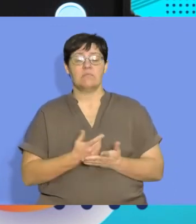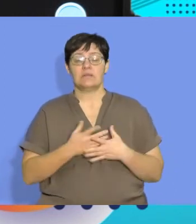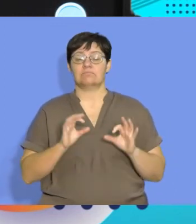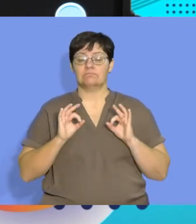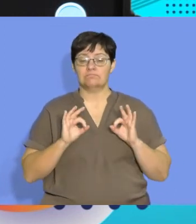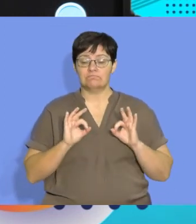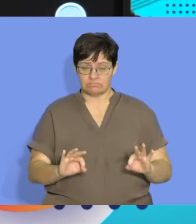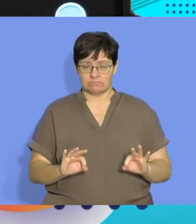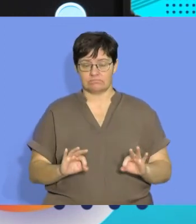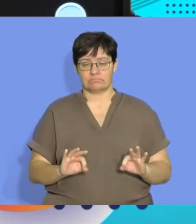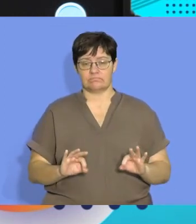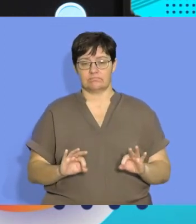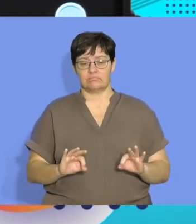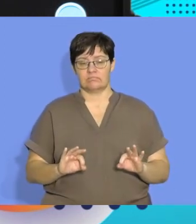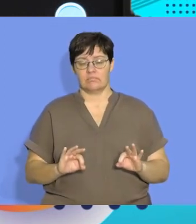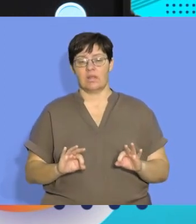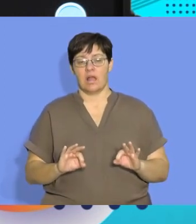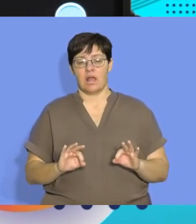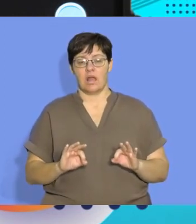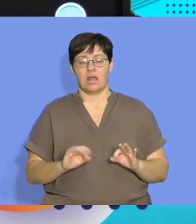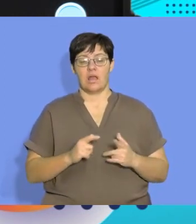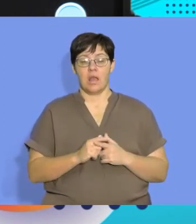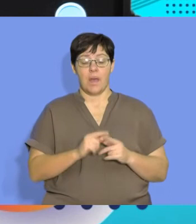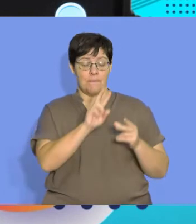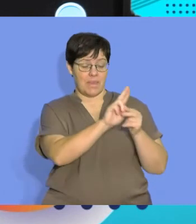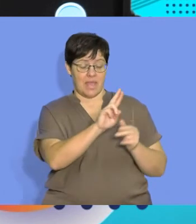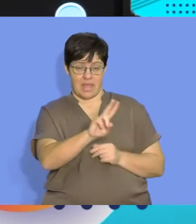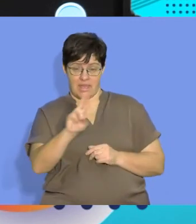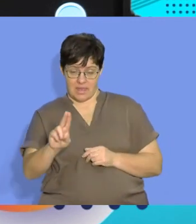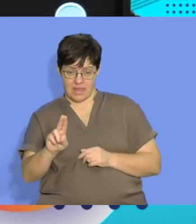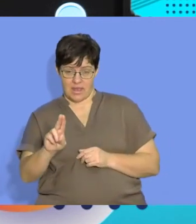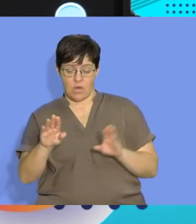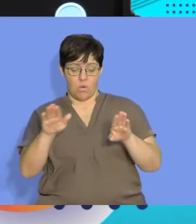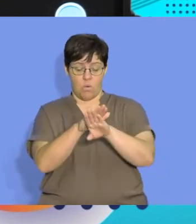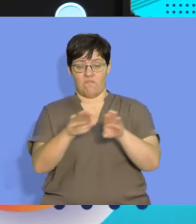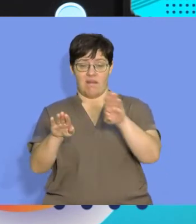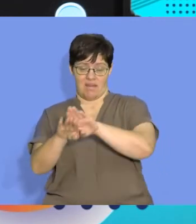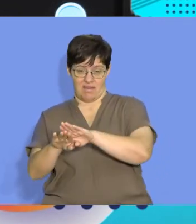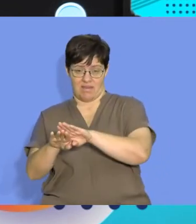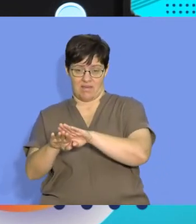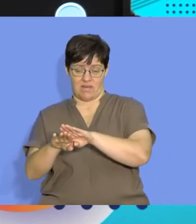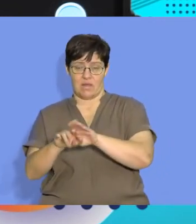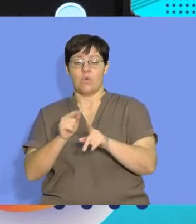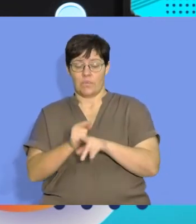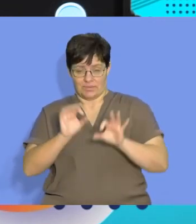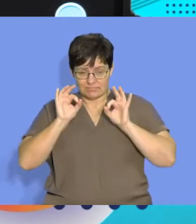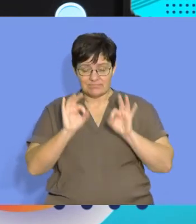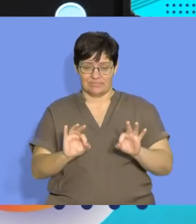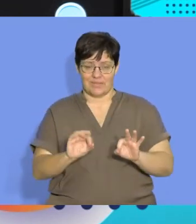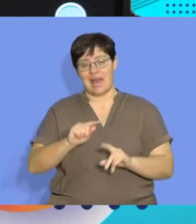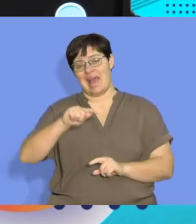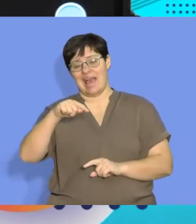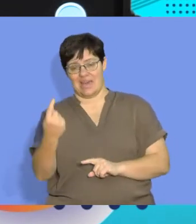correct orientation, meaning the electron pairs should overlap their orbitals with the correct